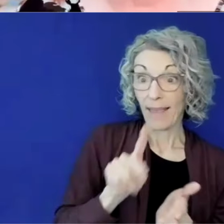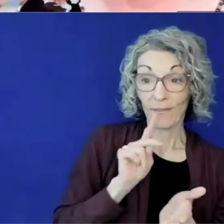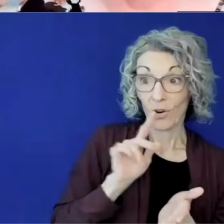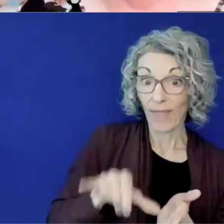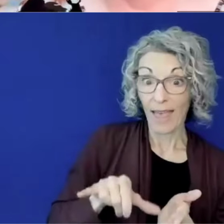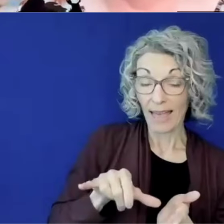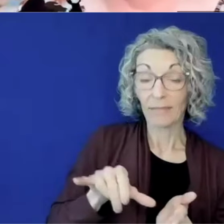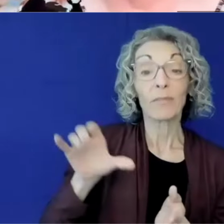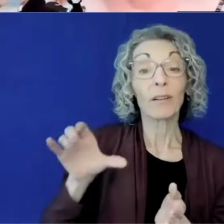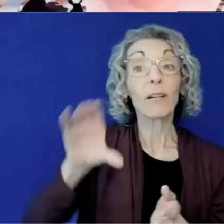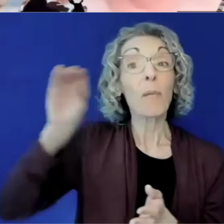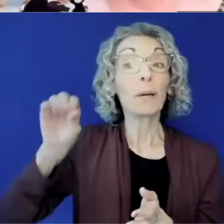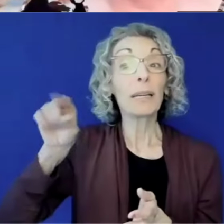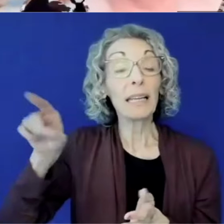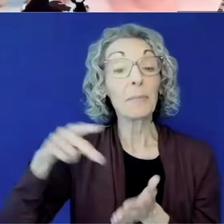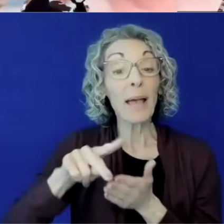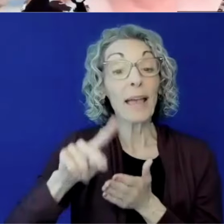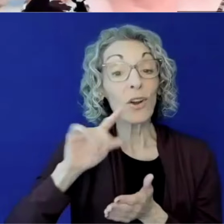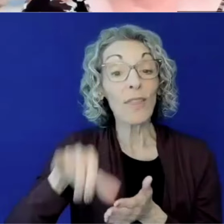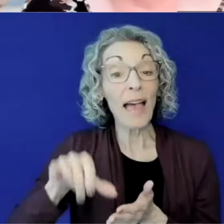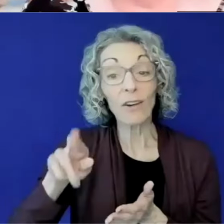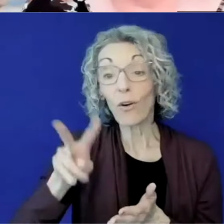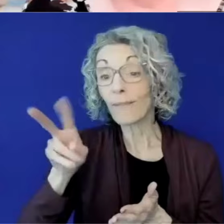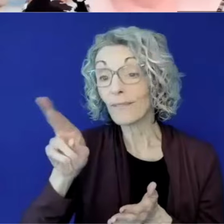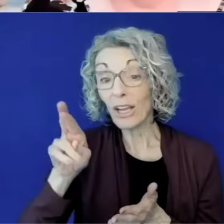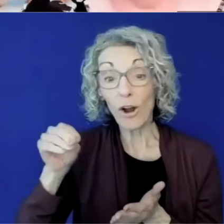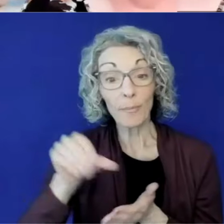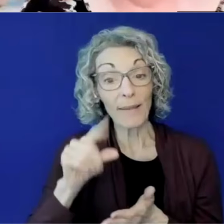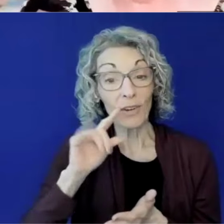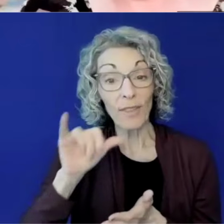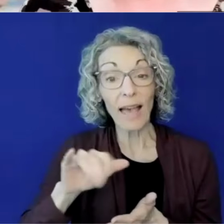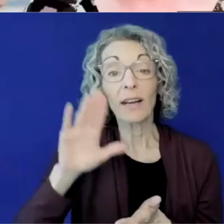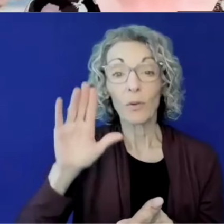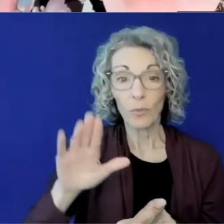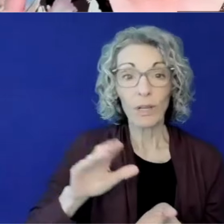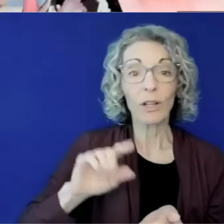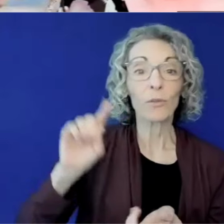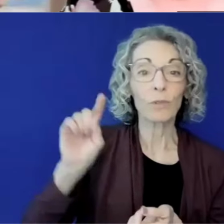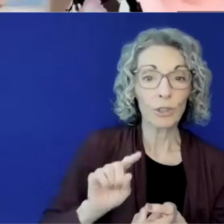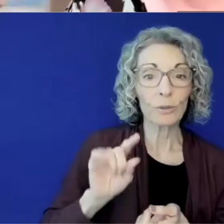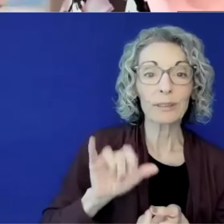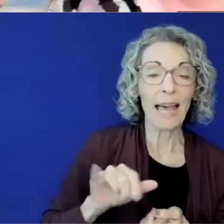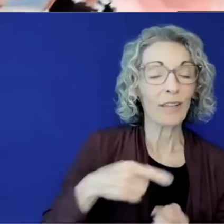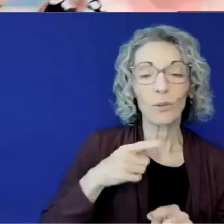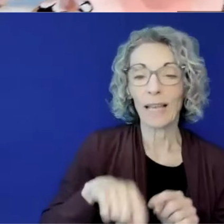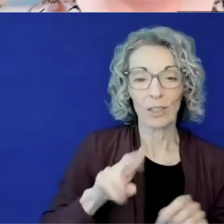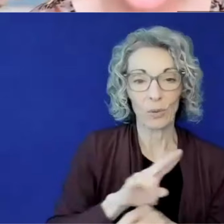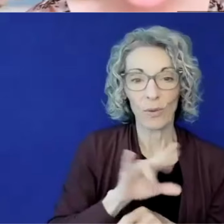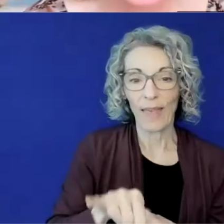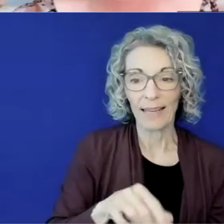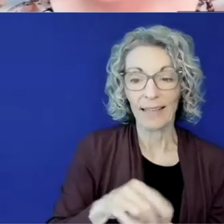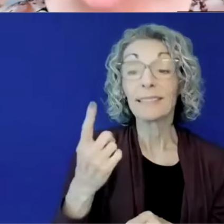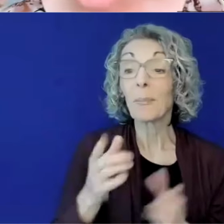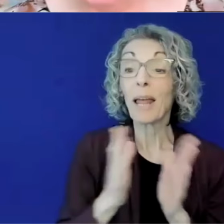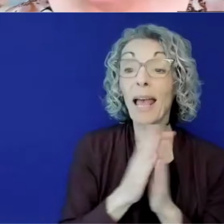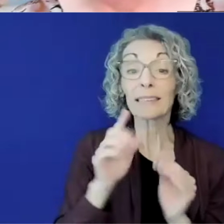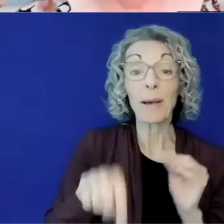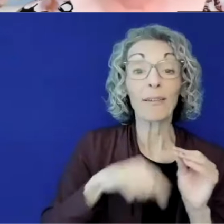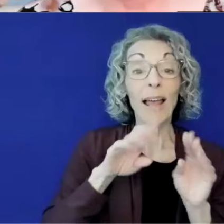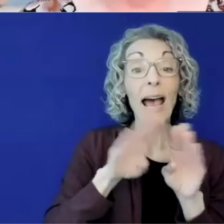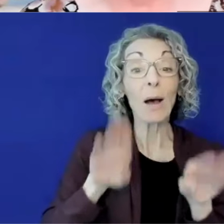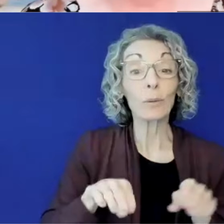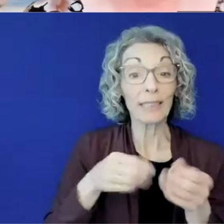reduce the countable income for SSI. You can't use it. Somebody asked about housing subsidies. This is a good one.